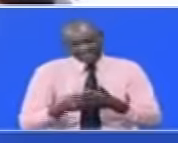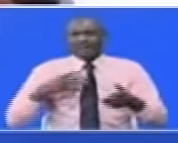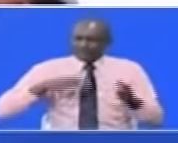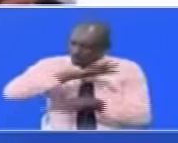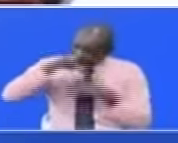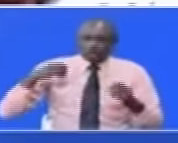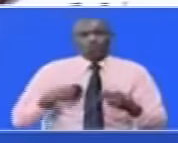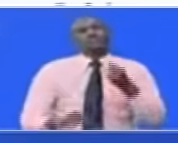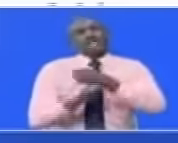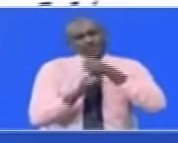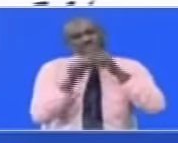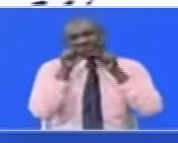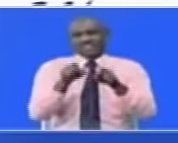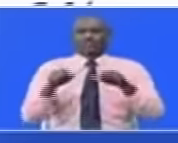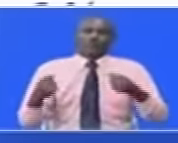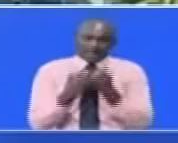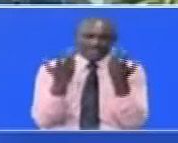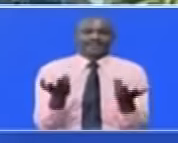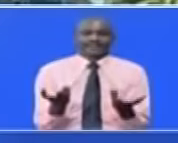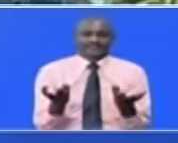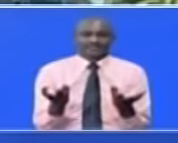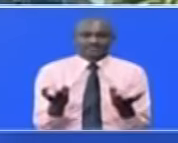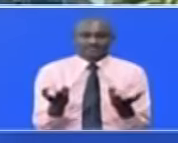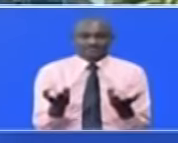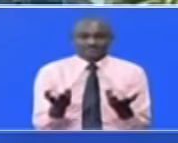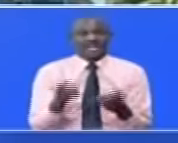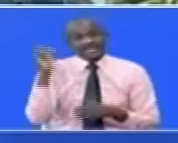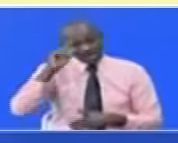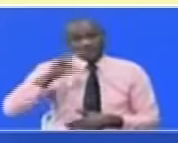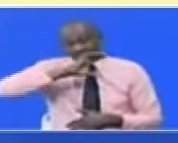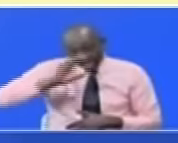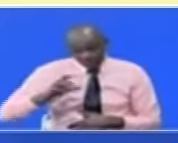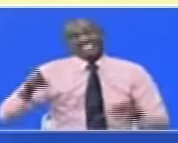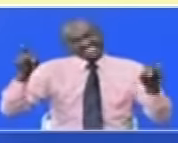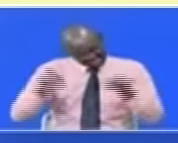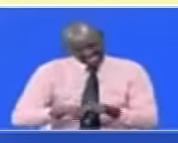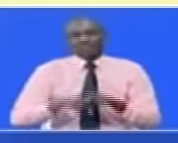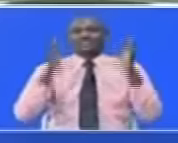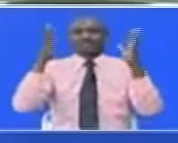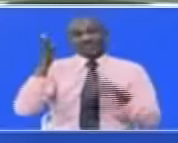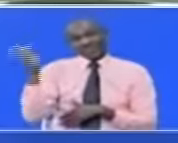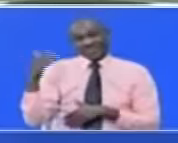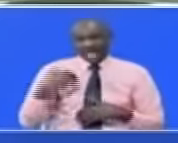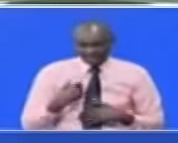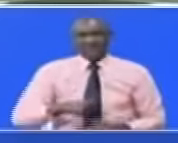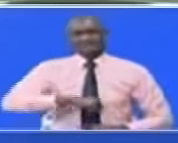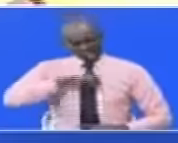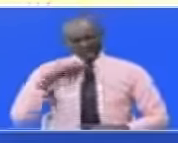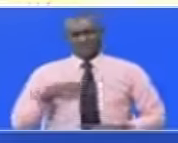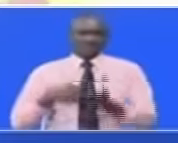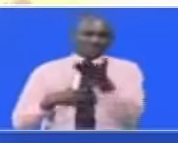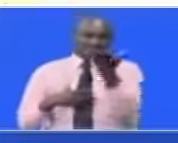walioweza kuchangia katika kufaulu kwetu. Nairobi County saw similar levels of celebration by proud